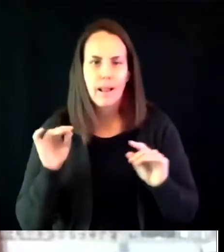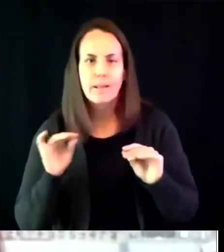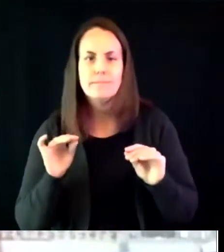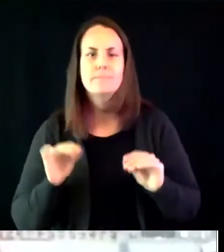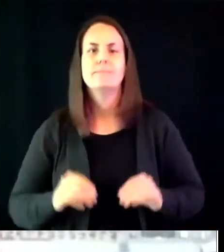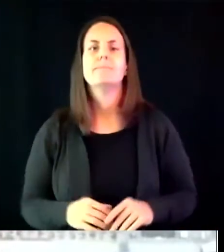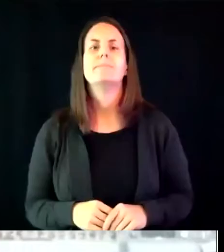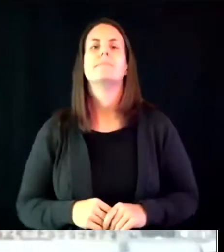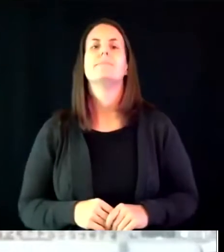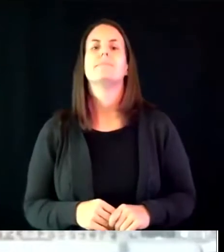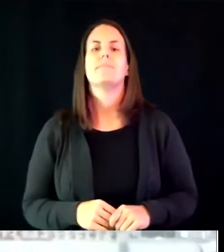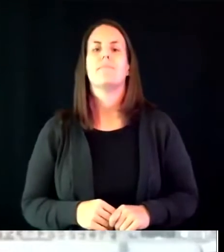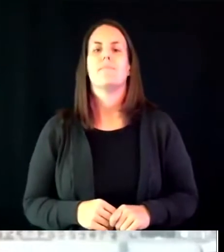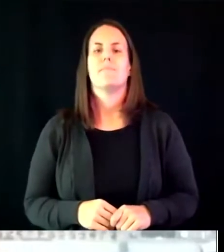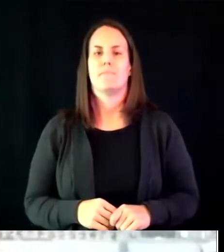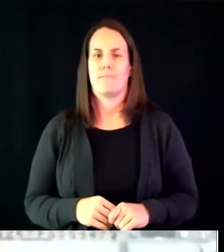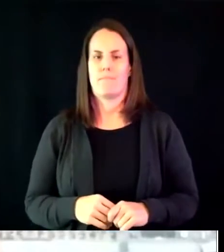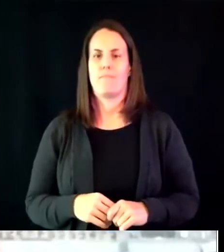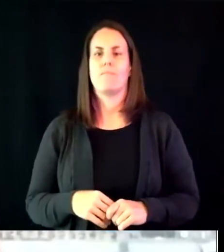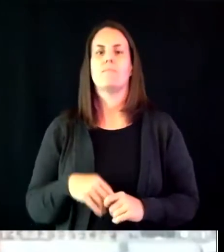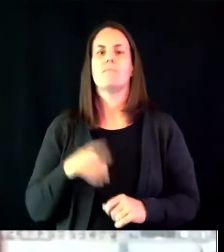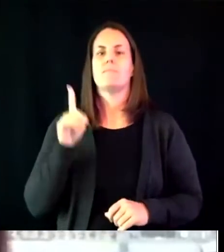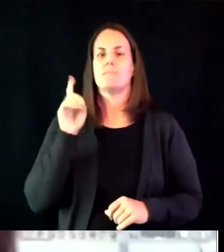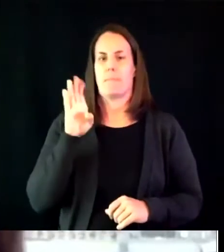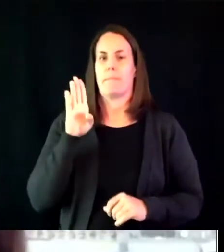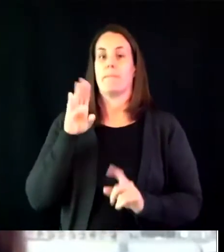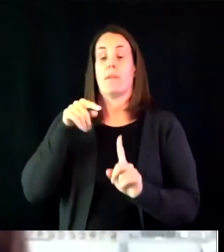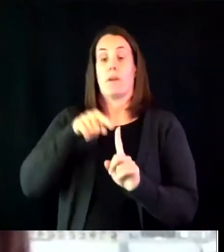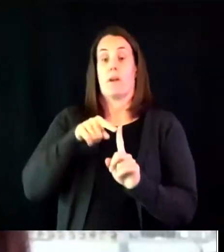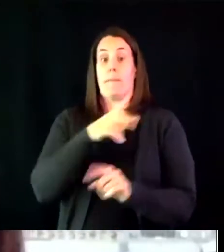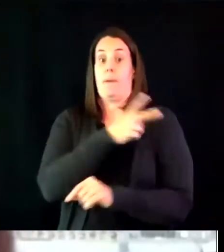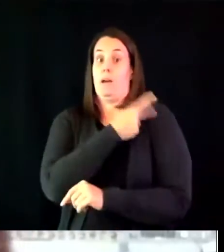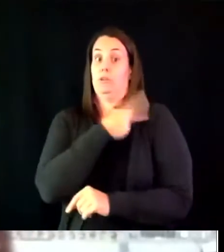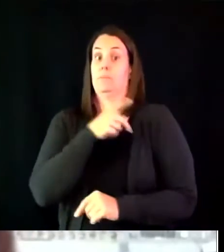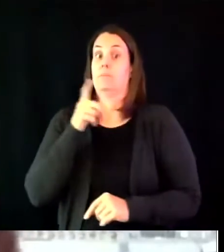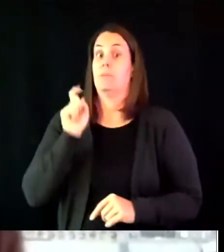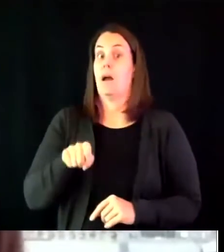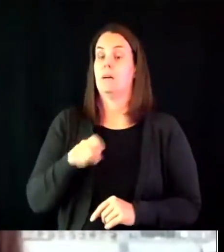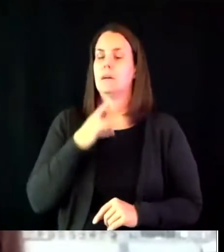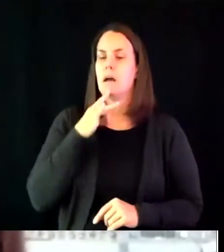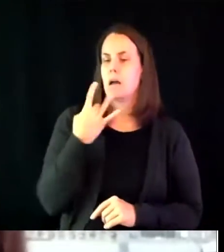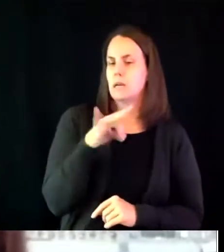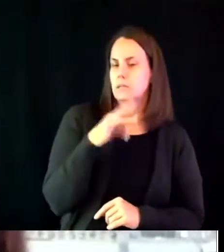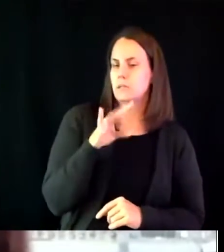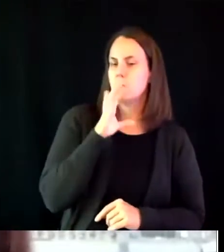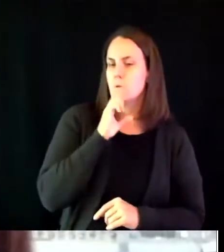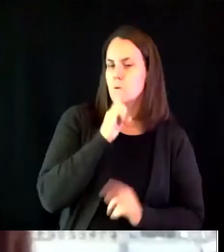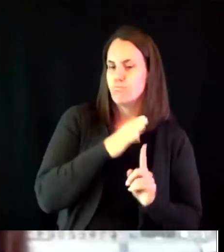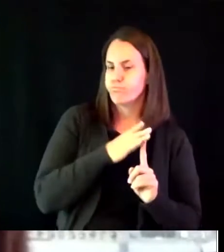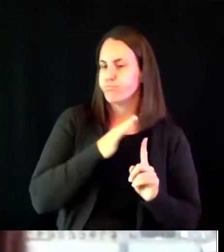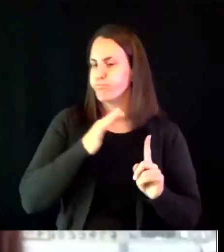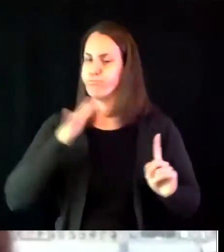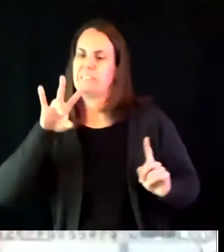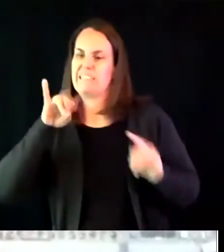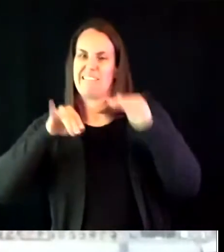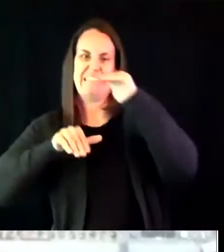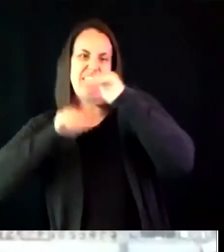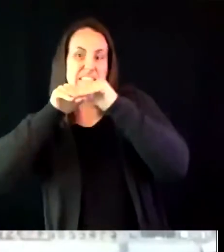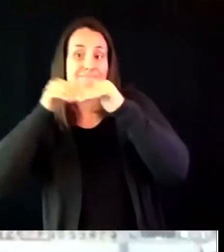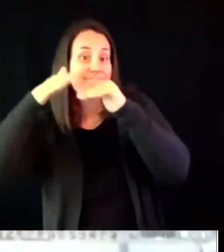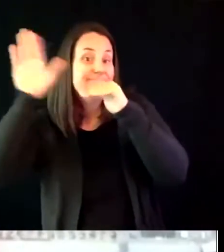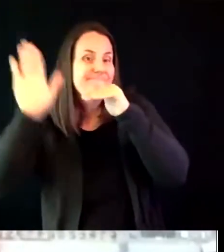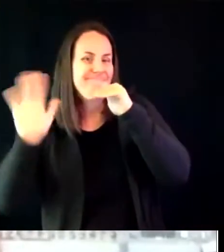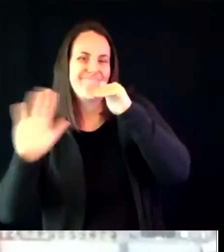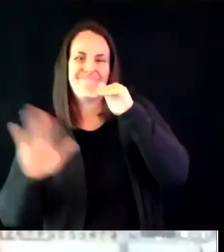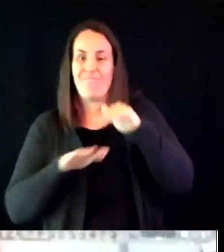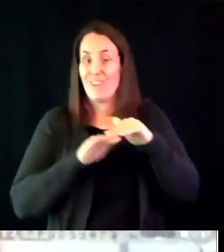and 70. They are patients that are in, well, I would say, the last few days of a normal hospitalization. They're